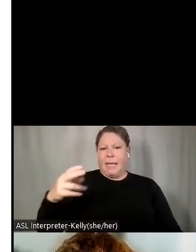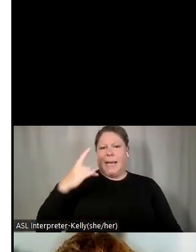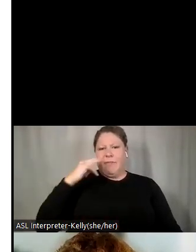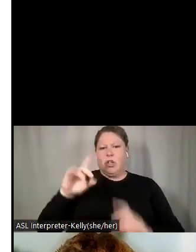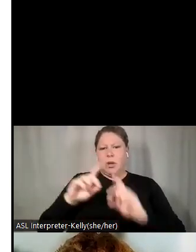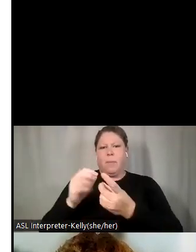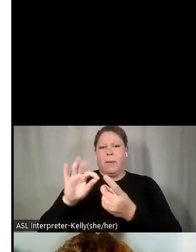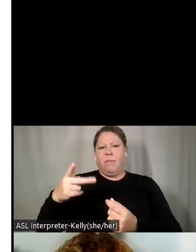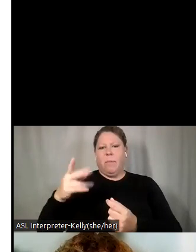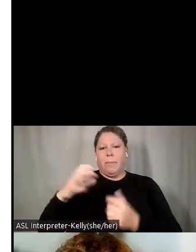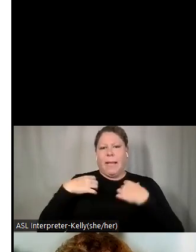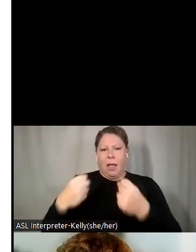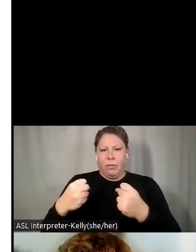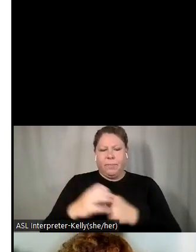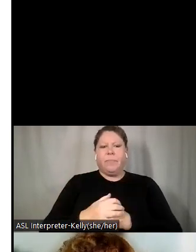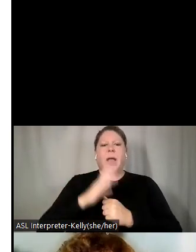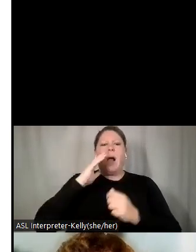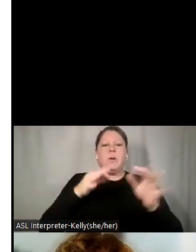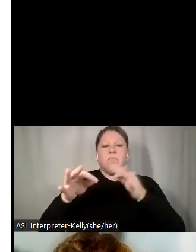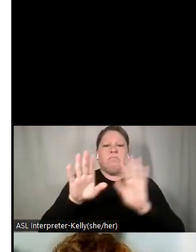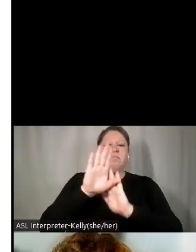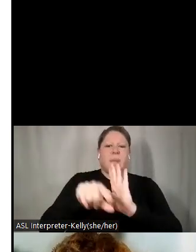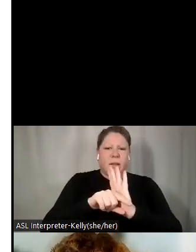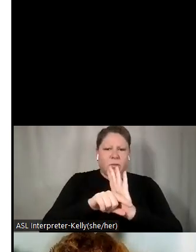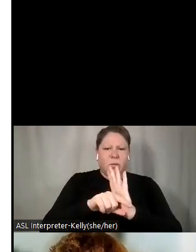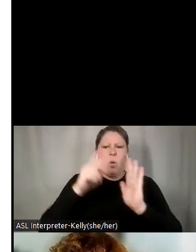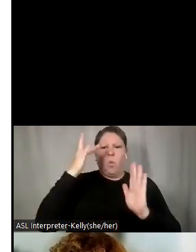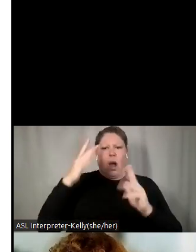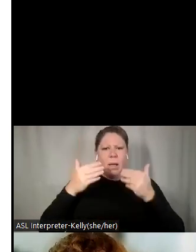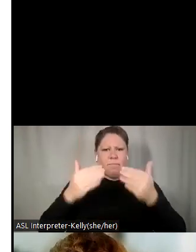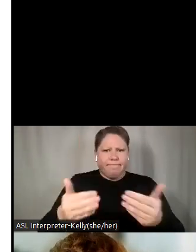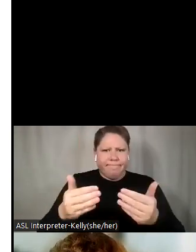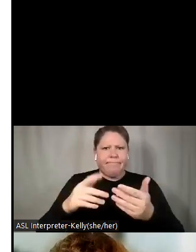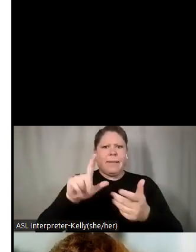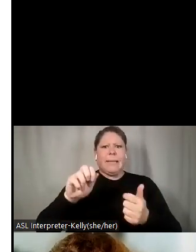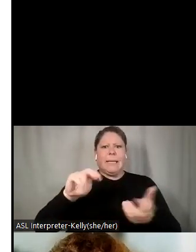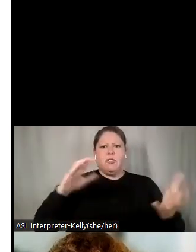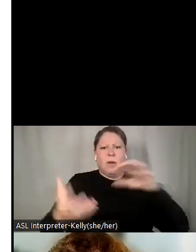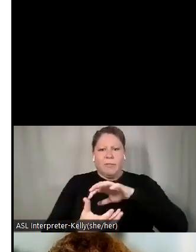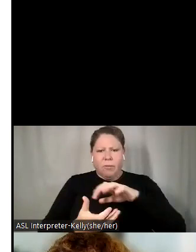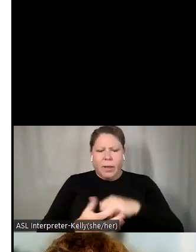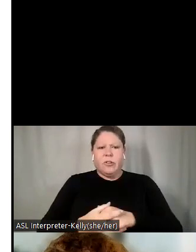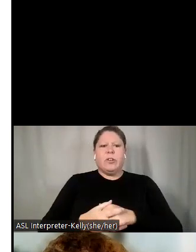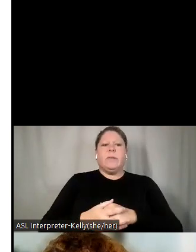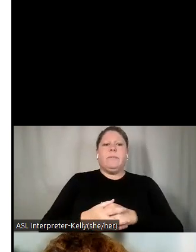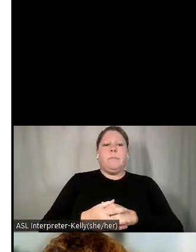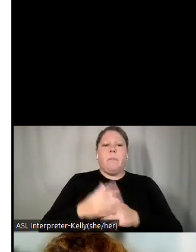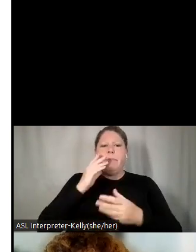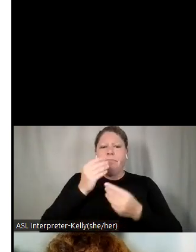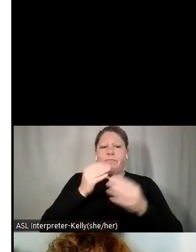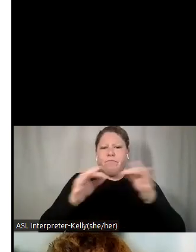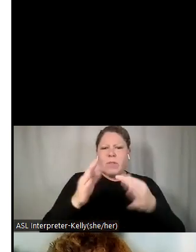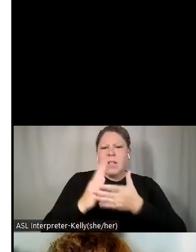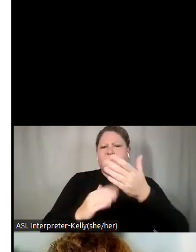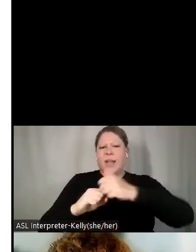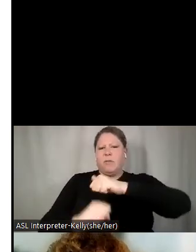giving you a little bit of a background, sort of the genesis of the lean transformation and some of the foundational pieces that we